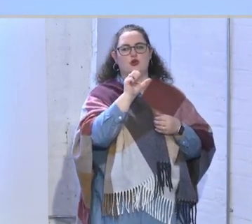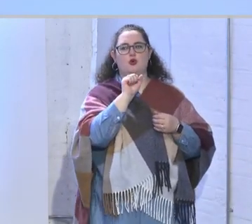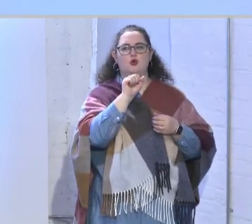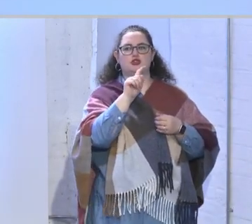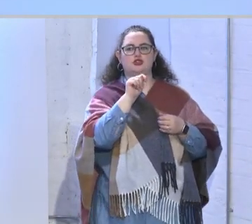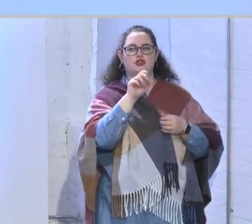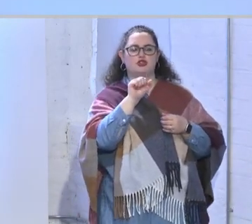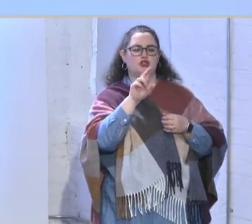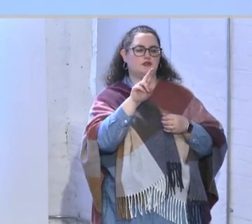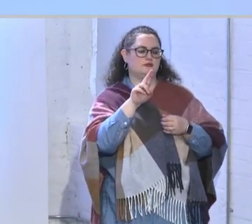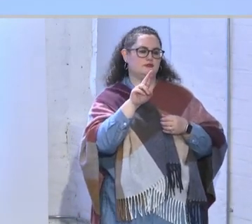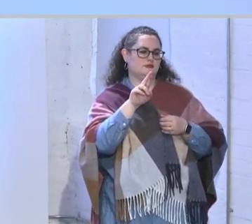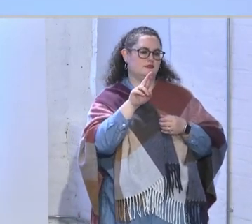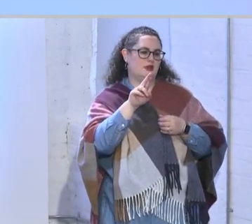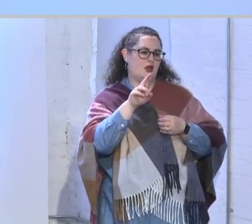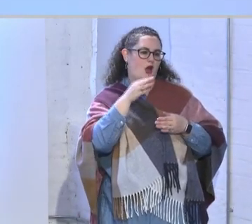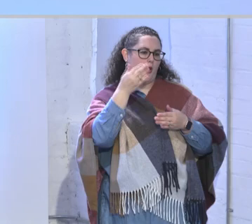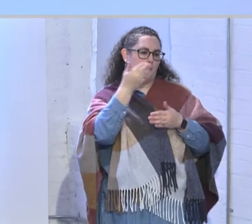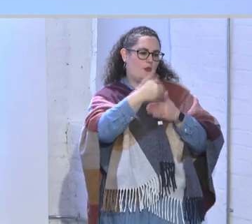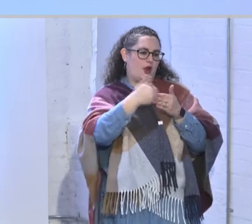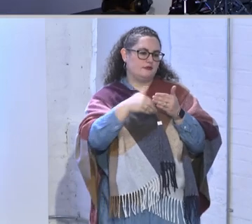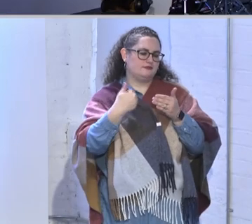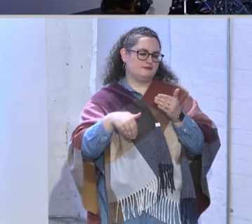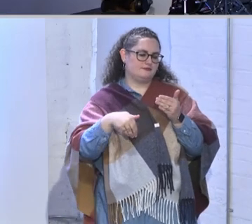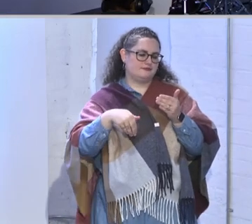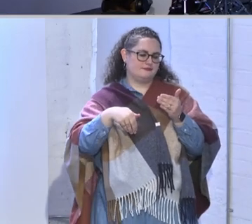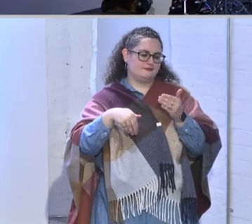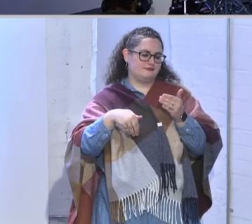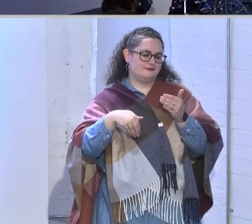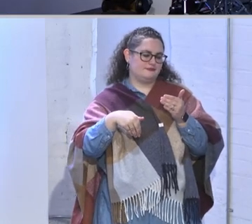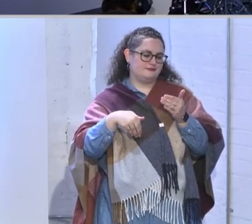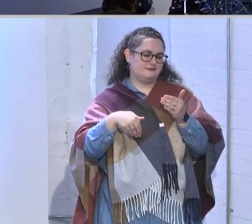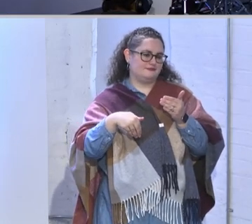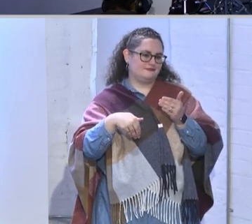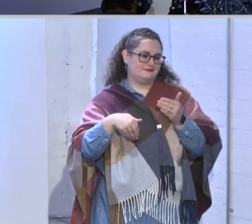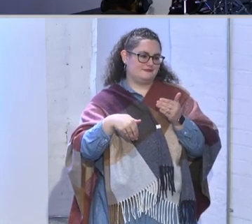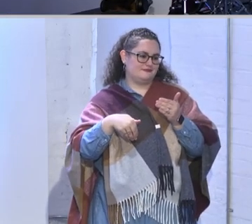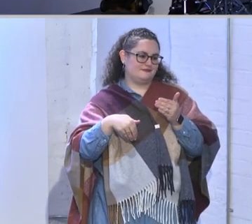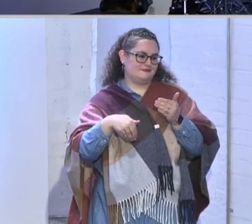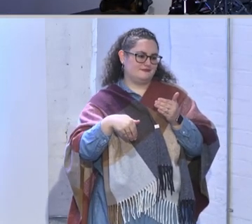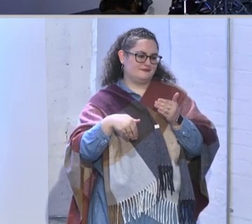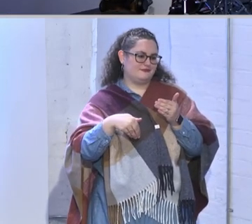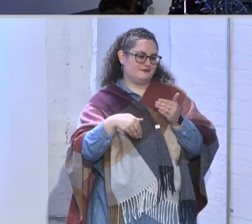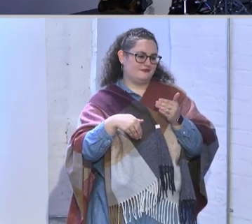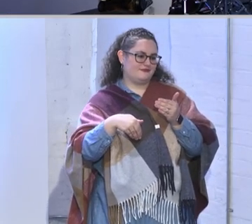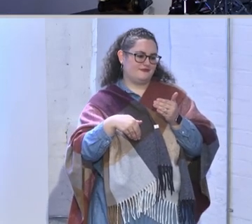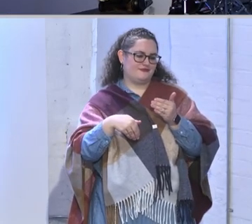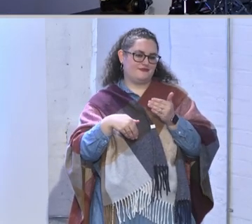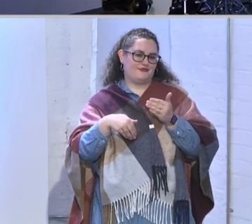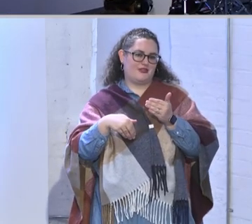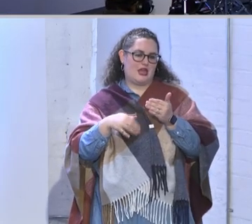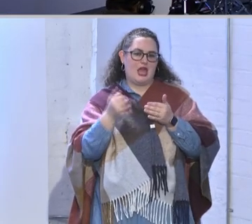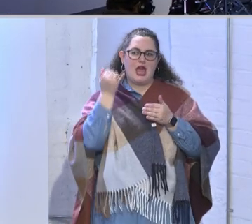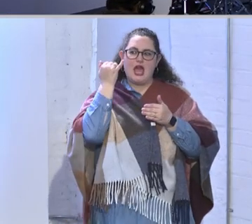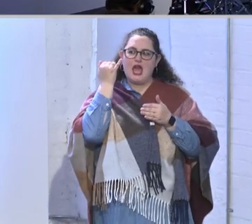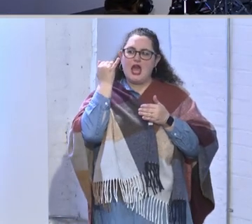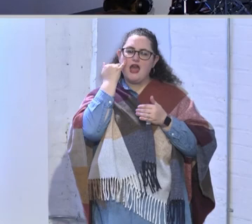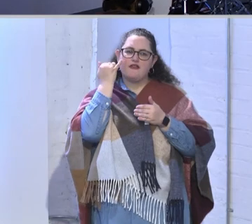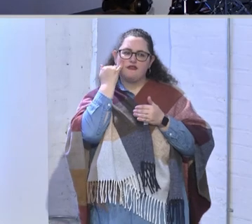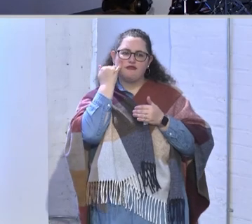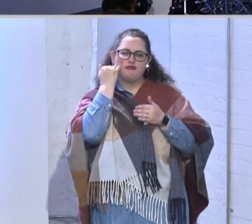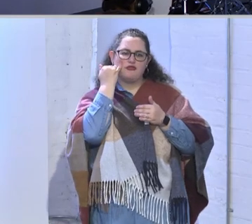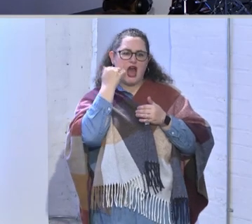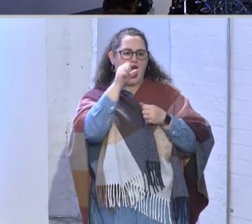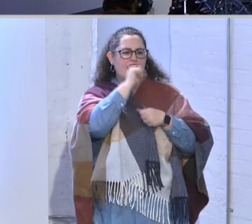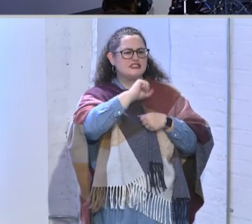was designed to toast bread. So I can take, you know, if I get some ice cream out of the refrigerator, out of the freezer, and